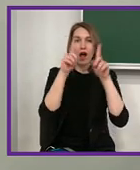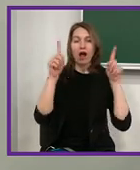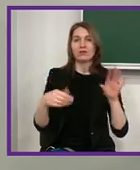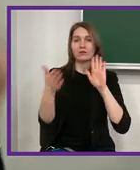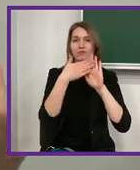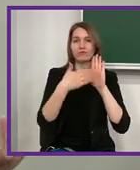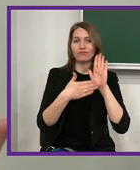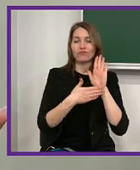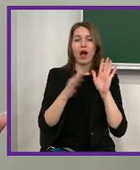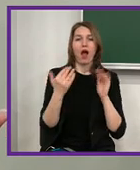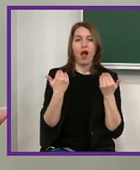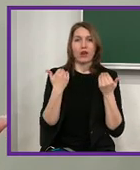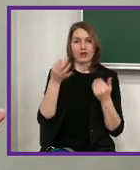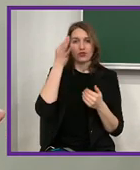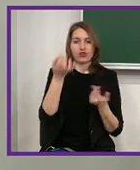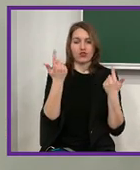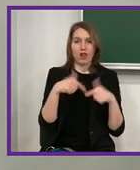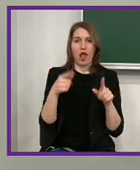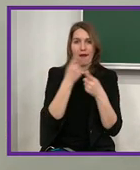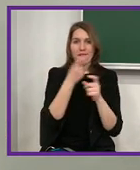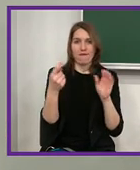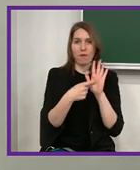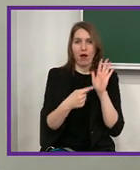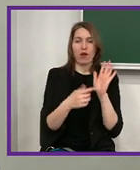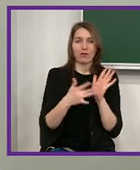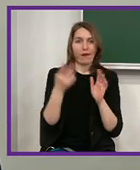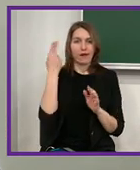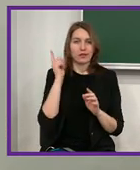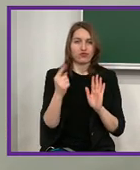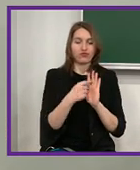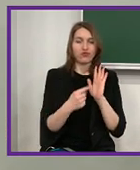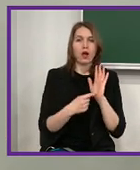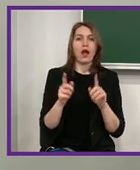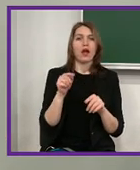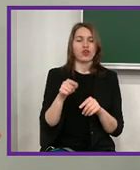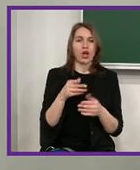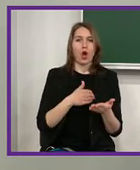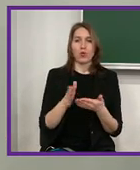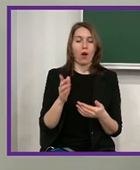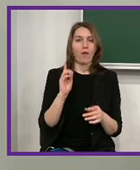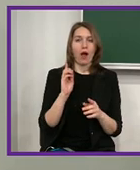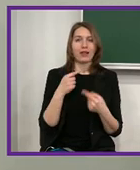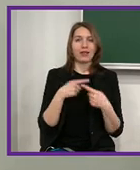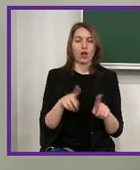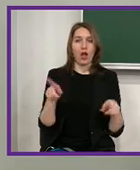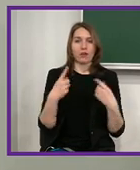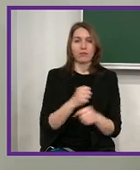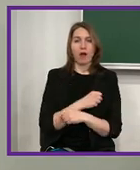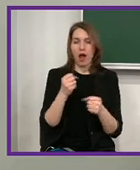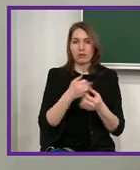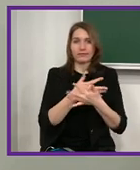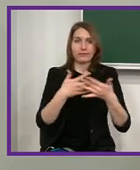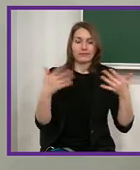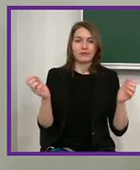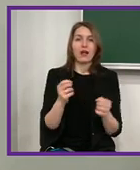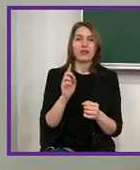been a kind of huge explosion in industry here. There's been a kind of a massive number of consultancies offering services here. And that